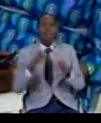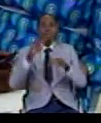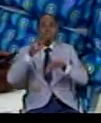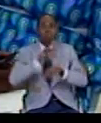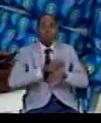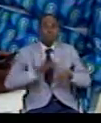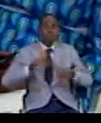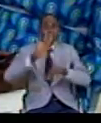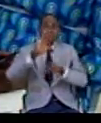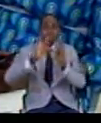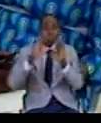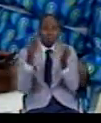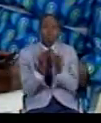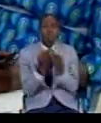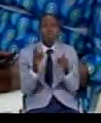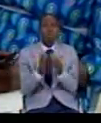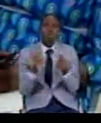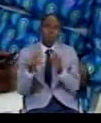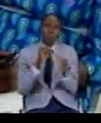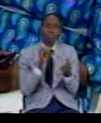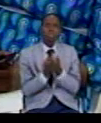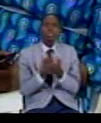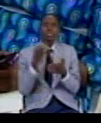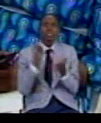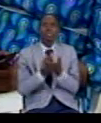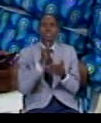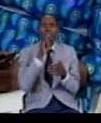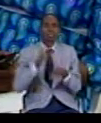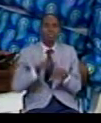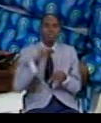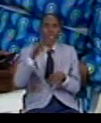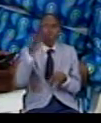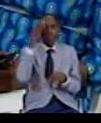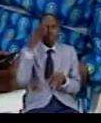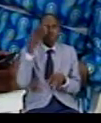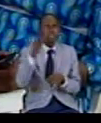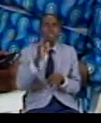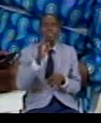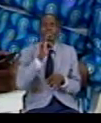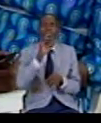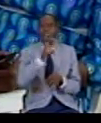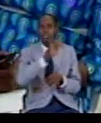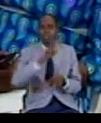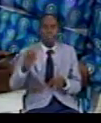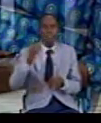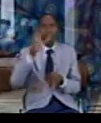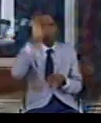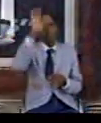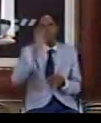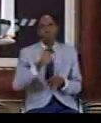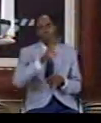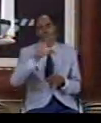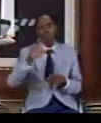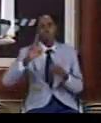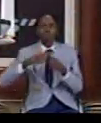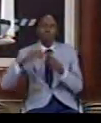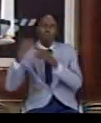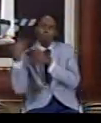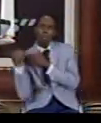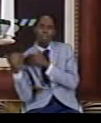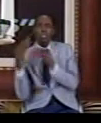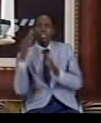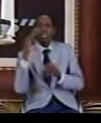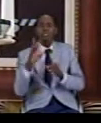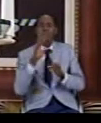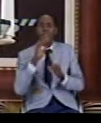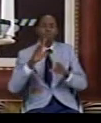That is the time, you understand, there's a cross to bear. And it says, if we're following the Lord and the salvation